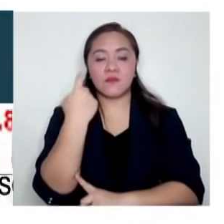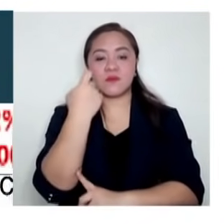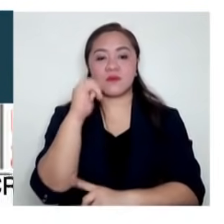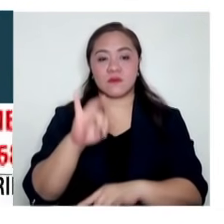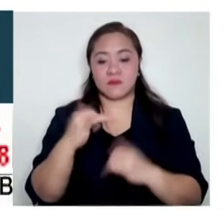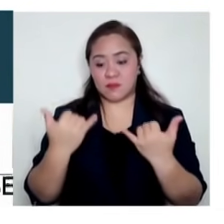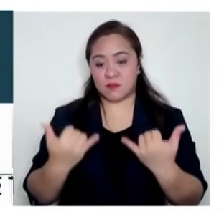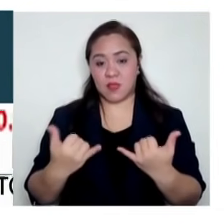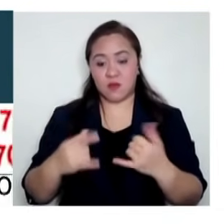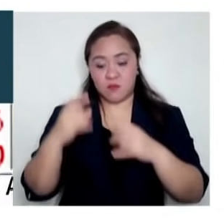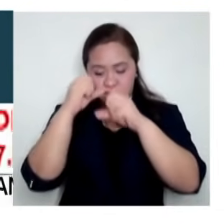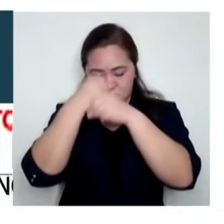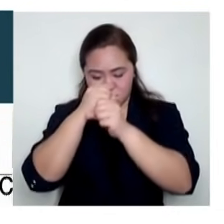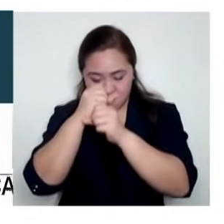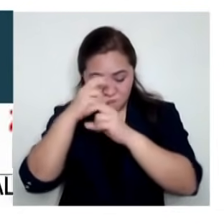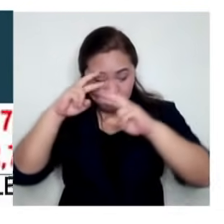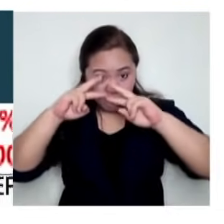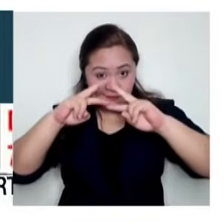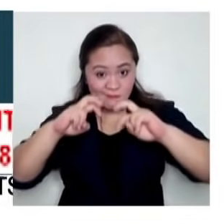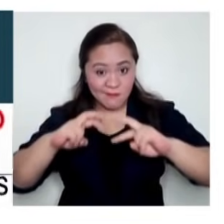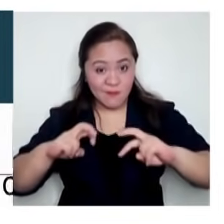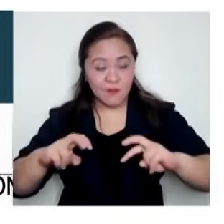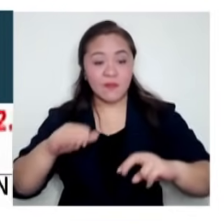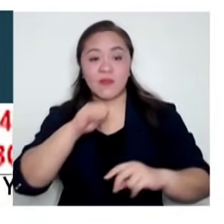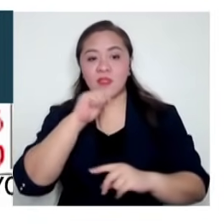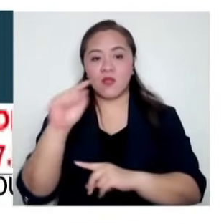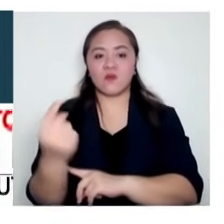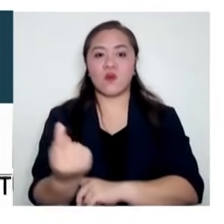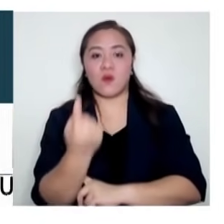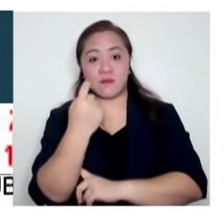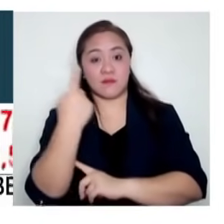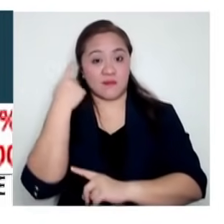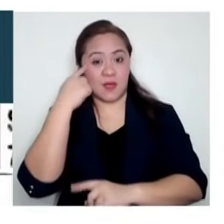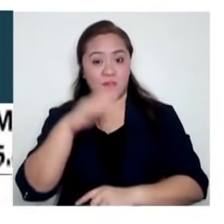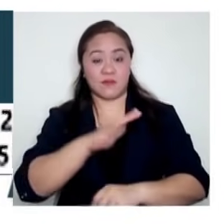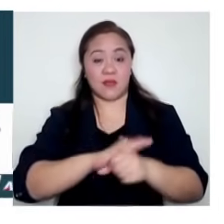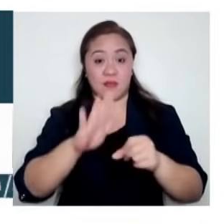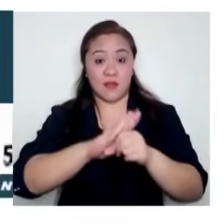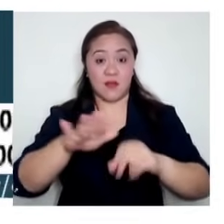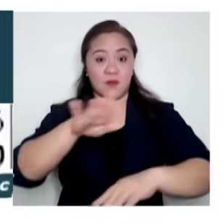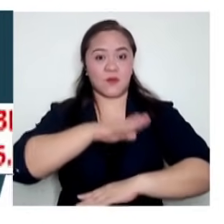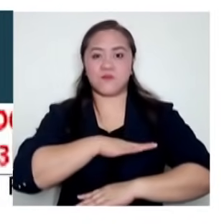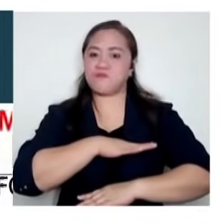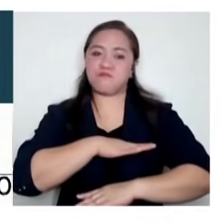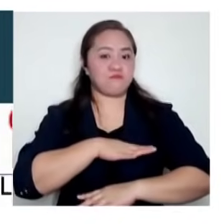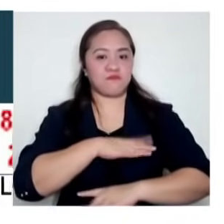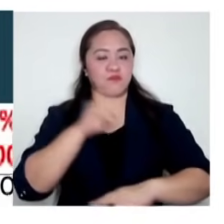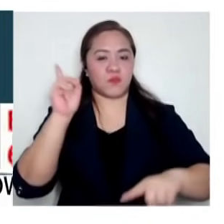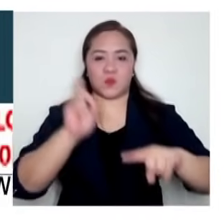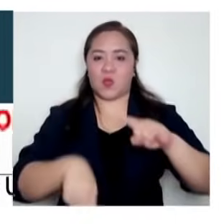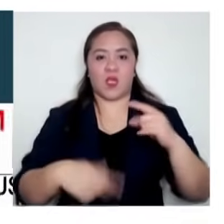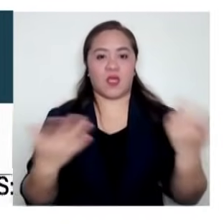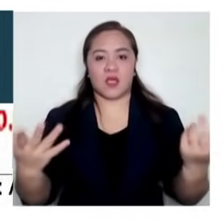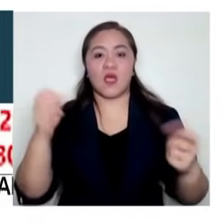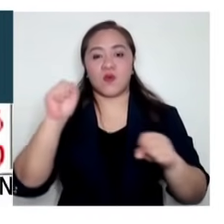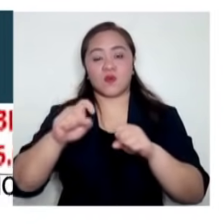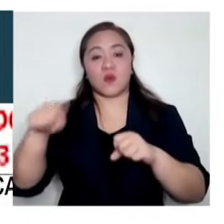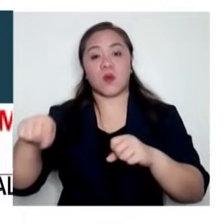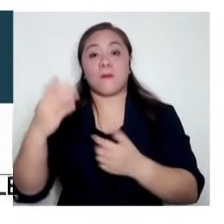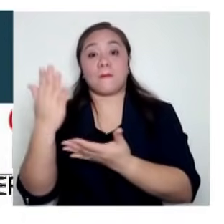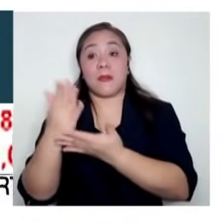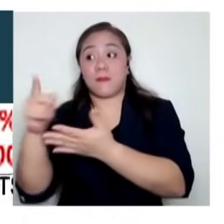our whole genome sequencing, and it is really not going to be sufficient for us to do mass sequencing for all of these positive